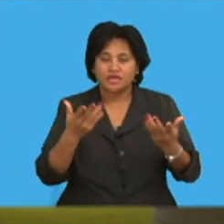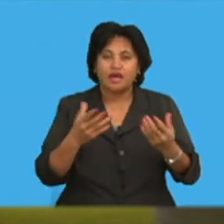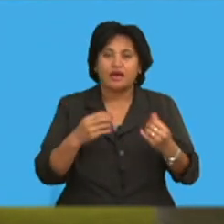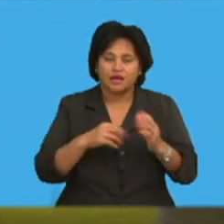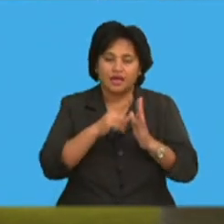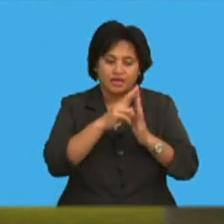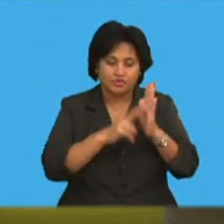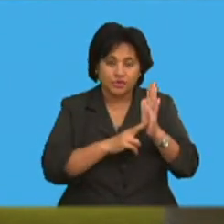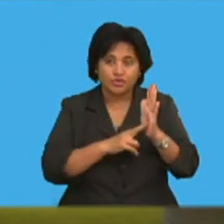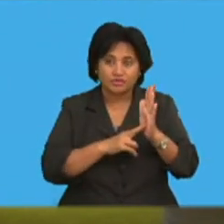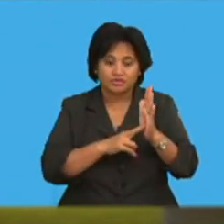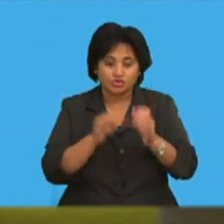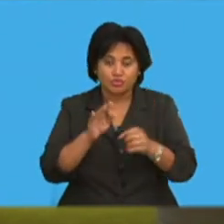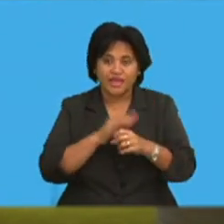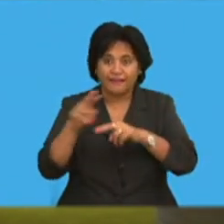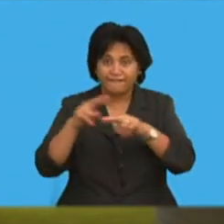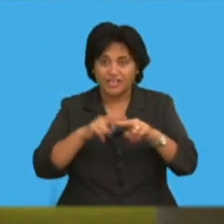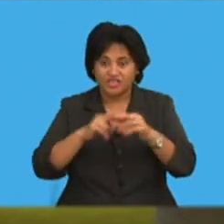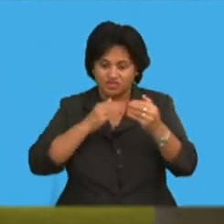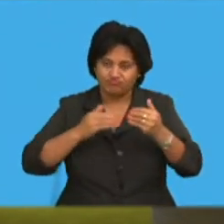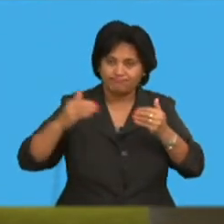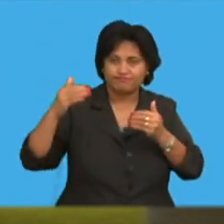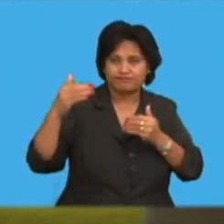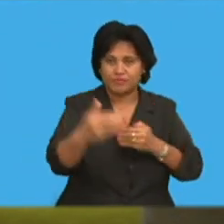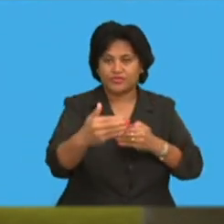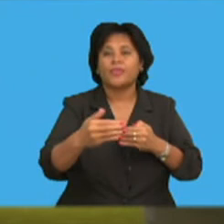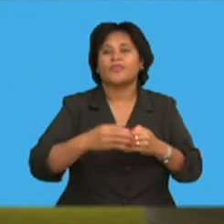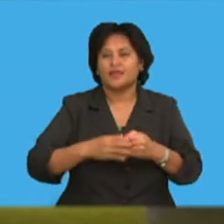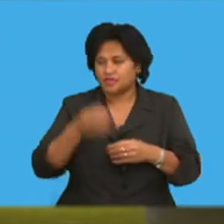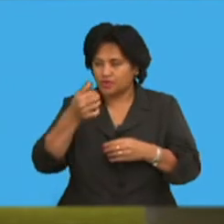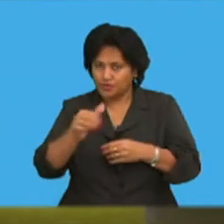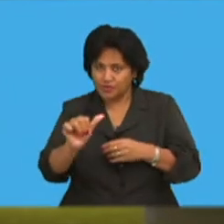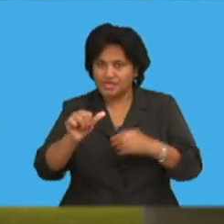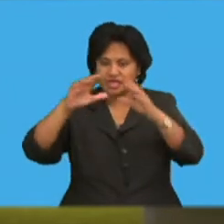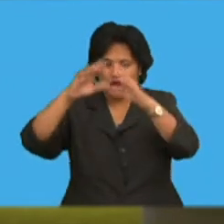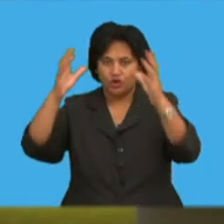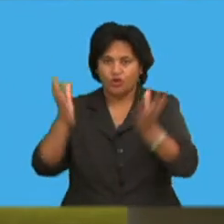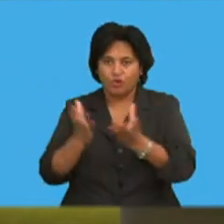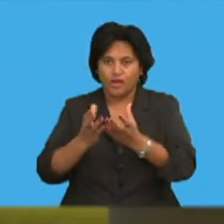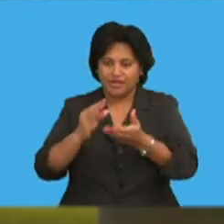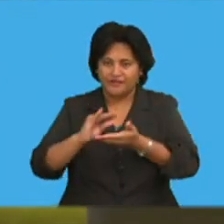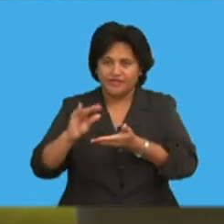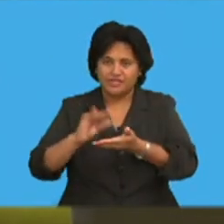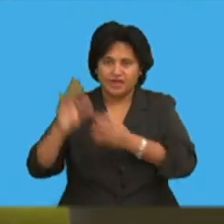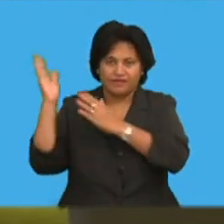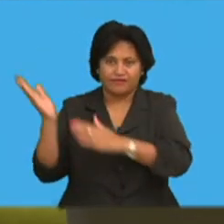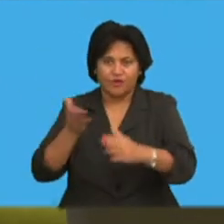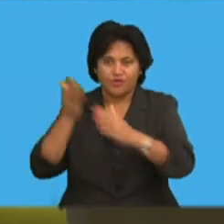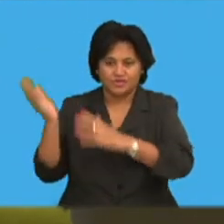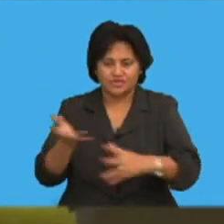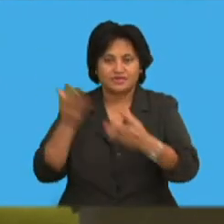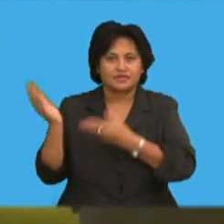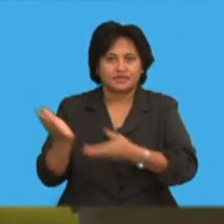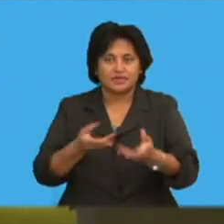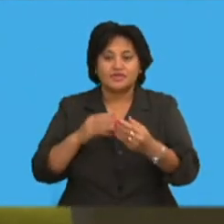that positions Fiji at the forefront in terms of taking advantage of global investment flows. Furthermore, Madam Speaker,